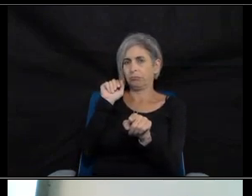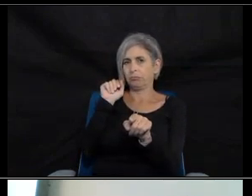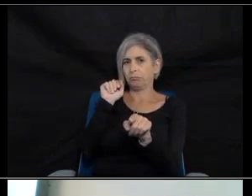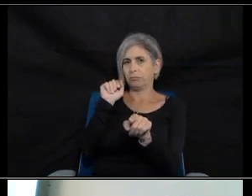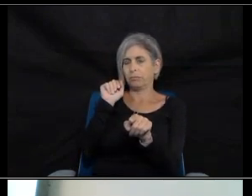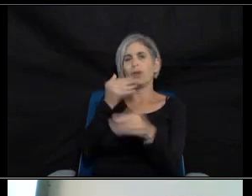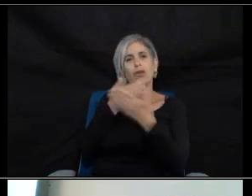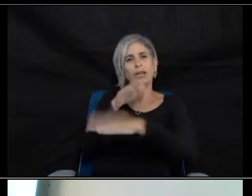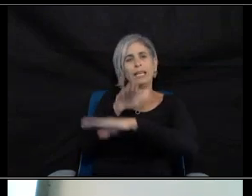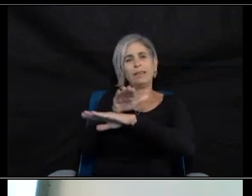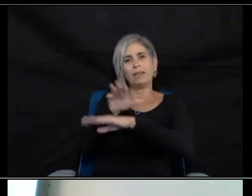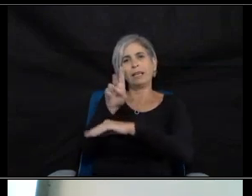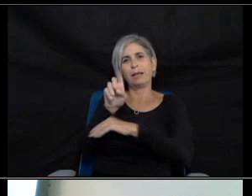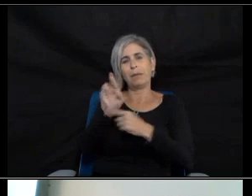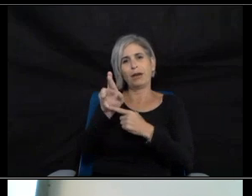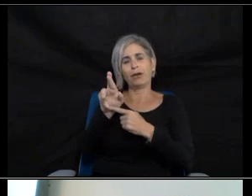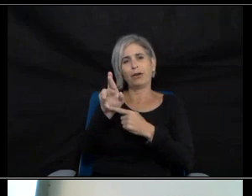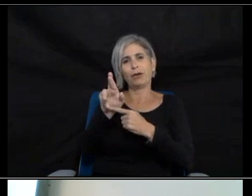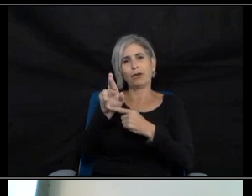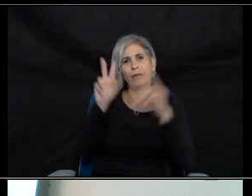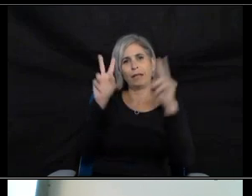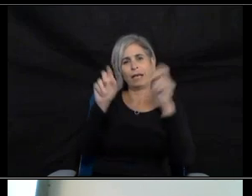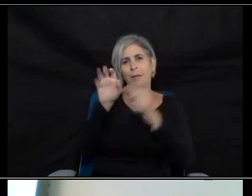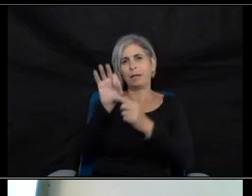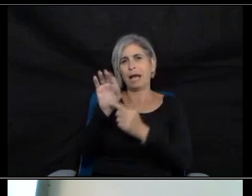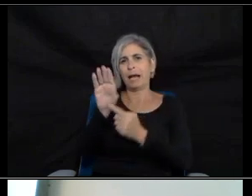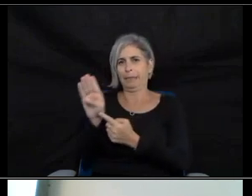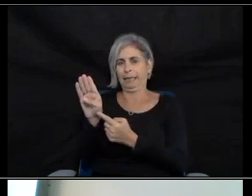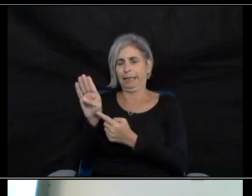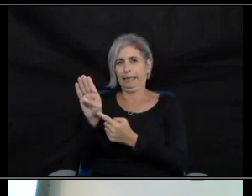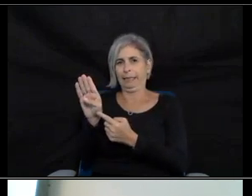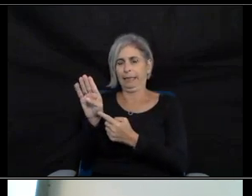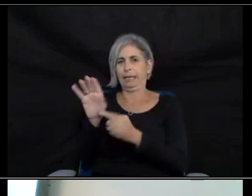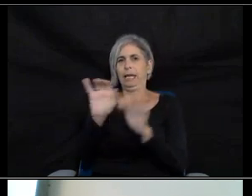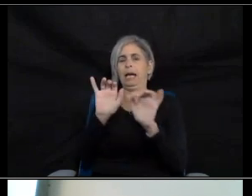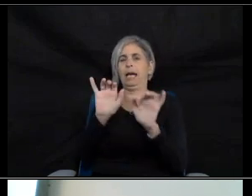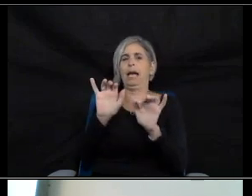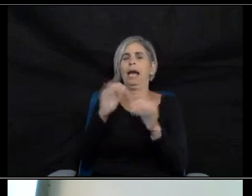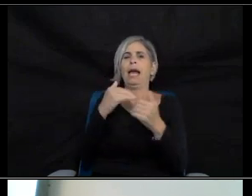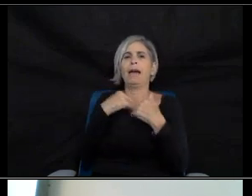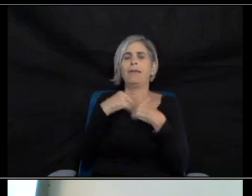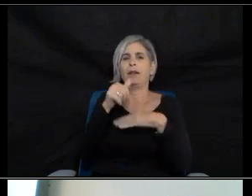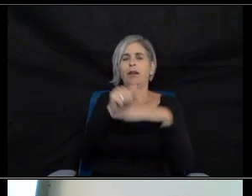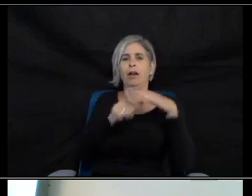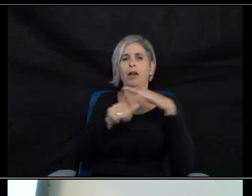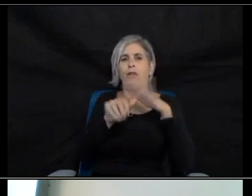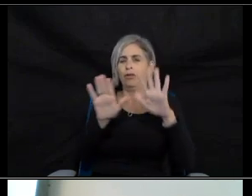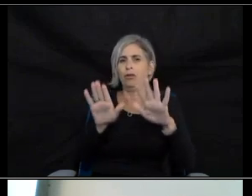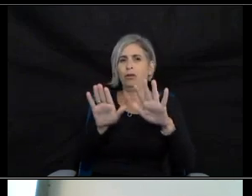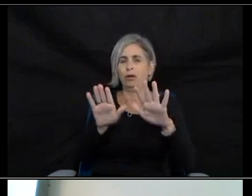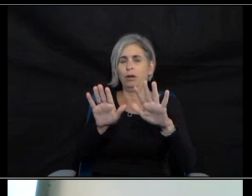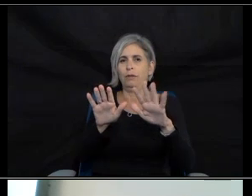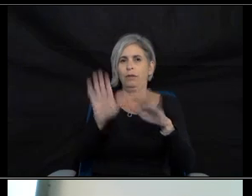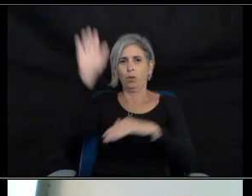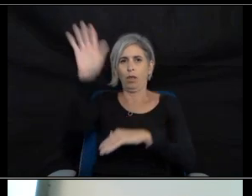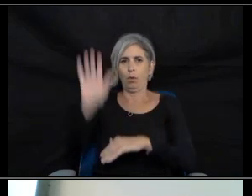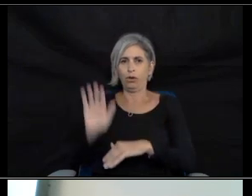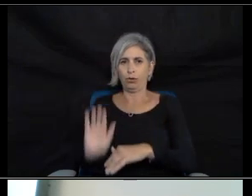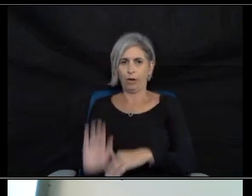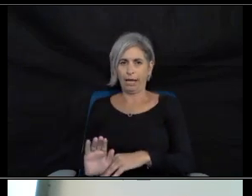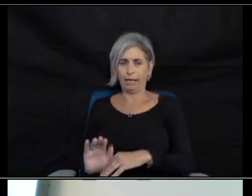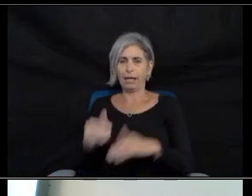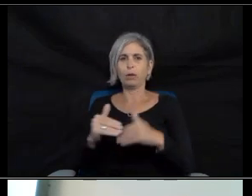Good evening, Mr. Mayor. Actually, that's for item 9B. Okay. I have you on there noted, so if you want to lower your hand, I'll